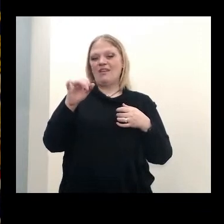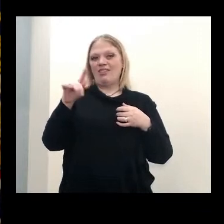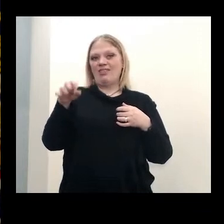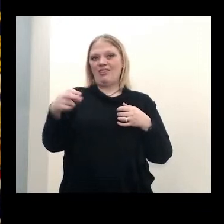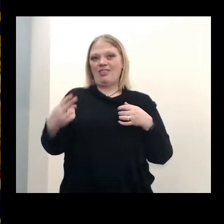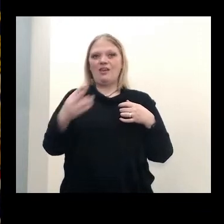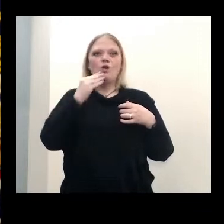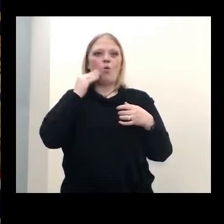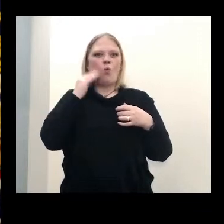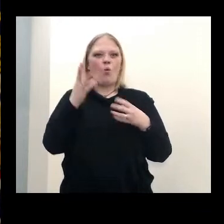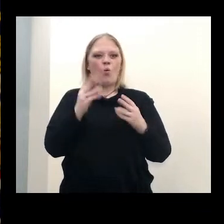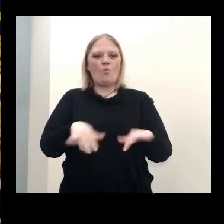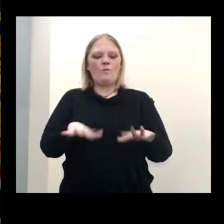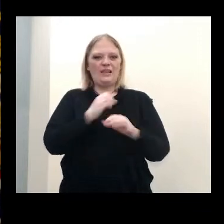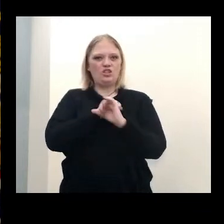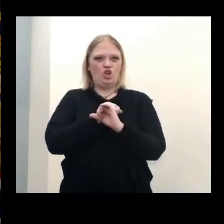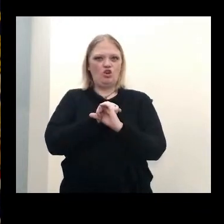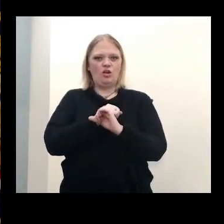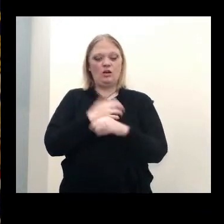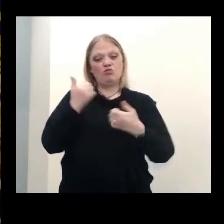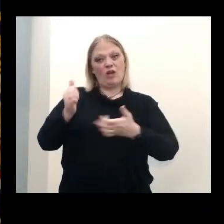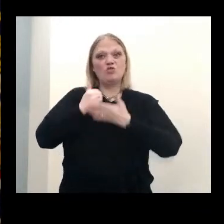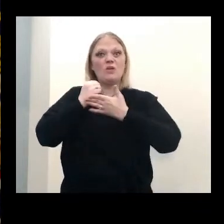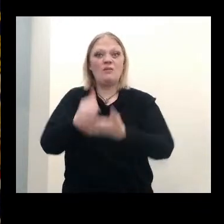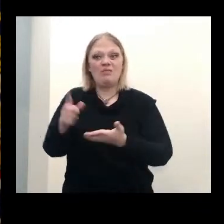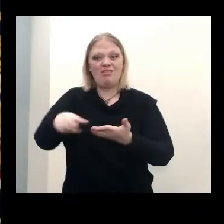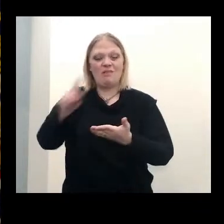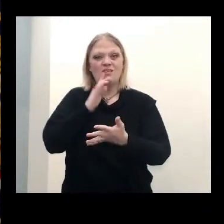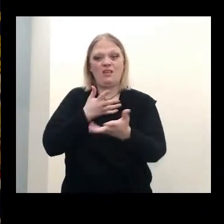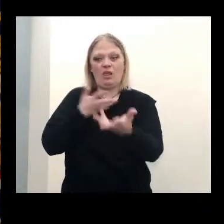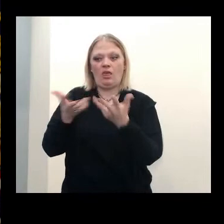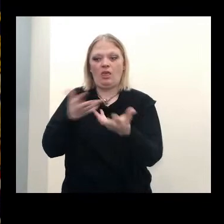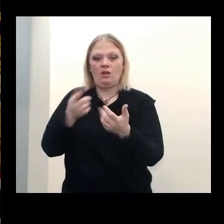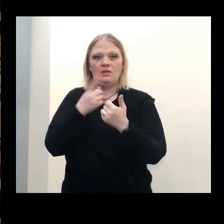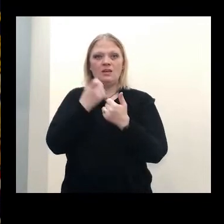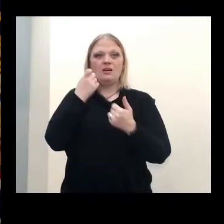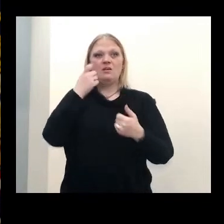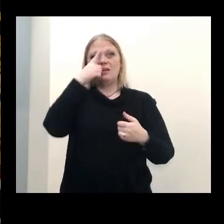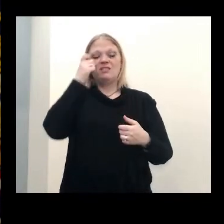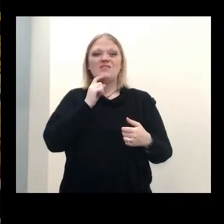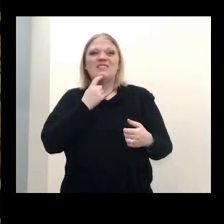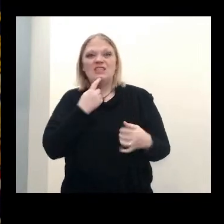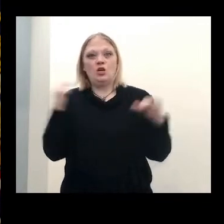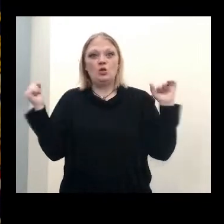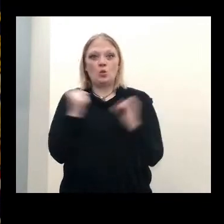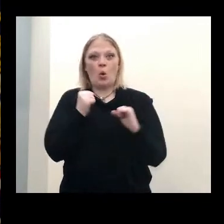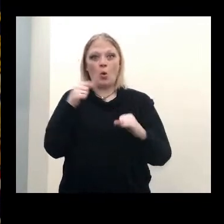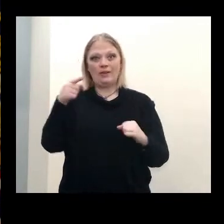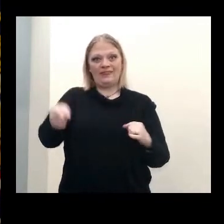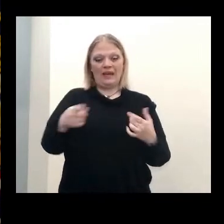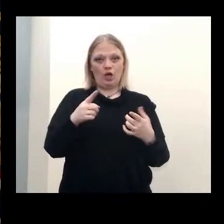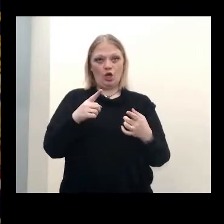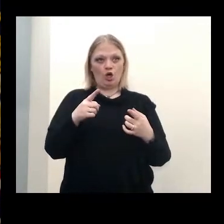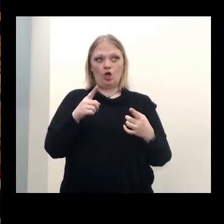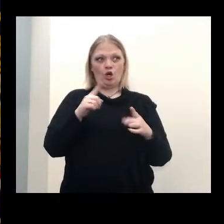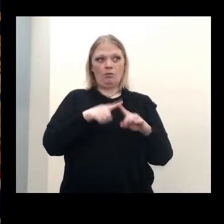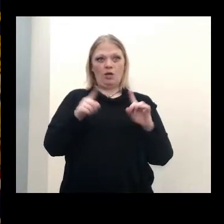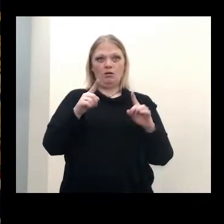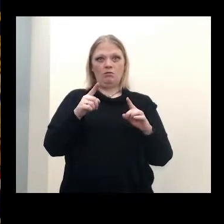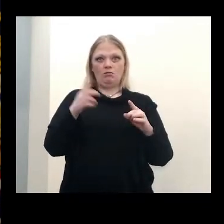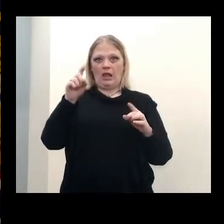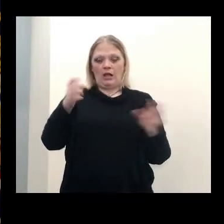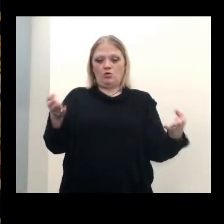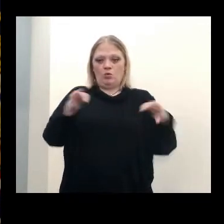Services Commissioner, to try to assist them with the issues they're dealing with because of the extreme cold down there. But they've had to shut down all their